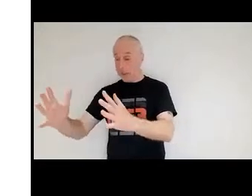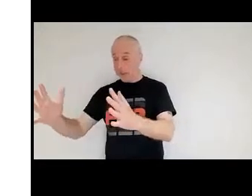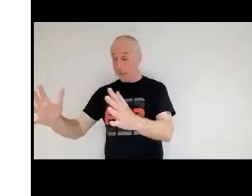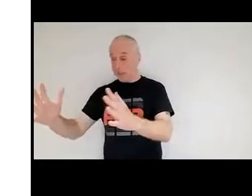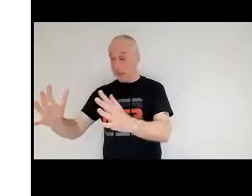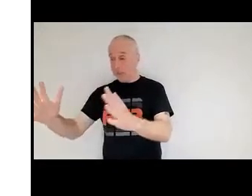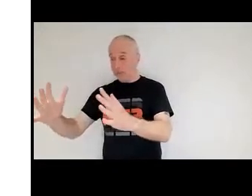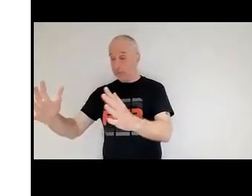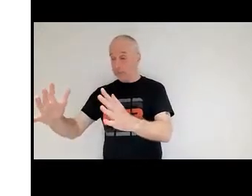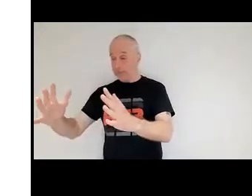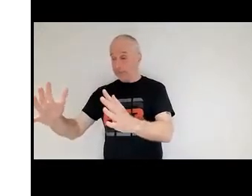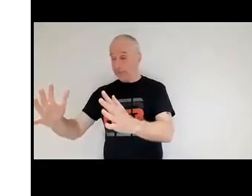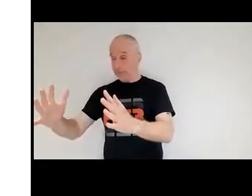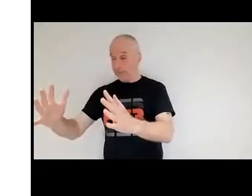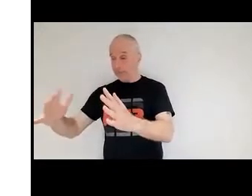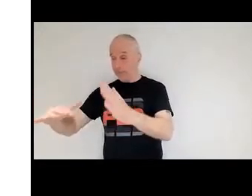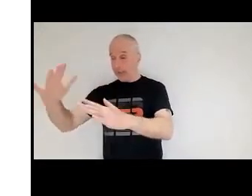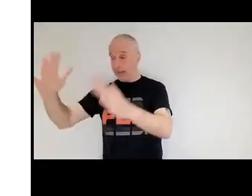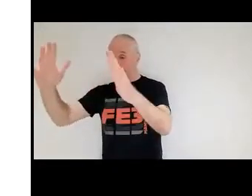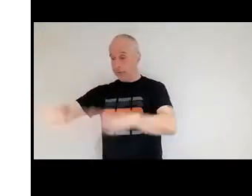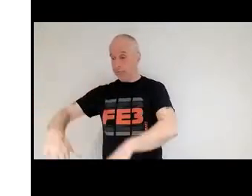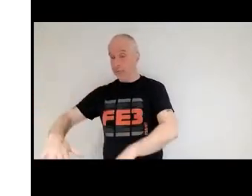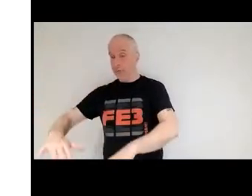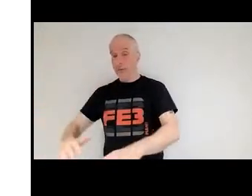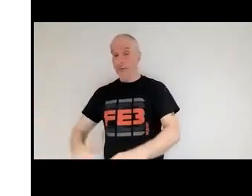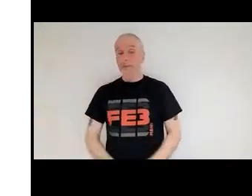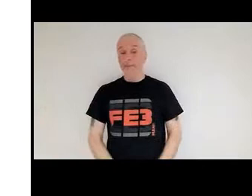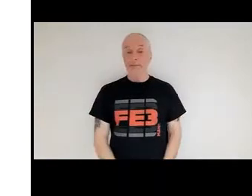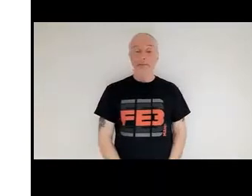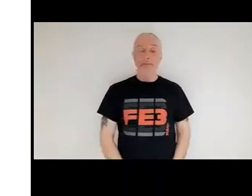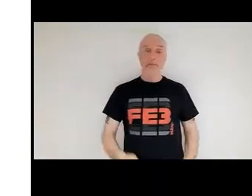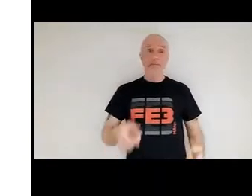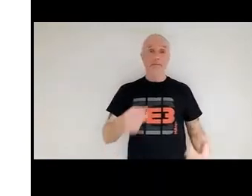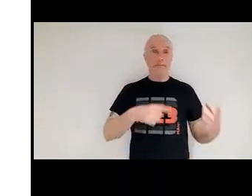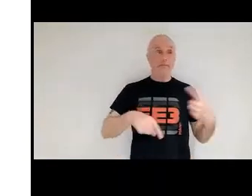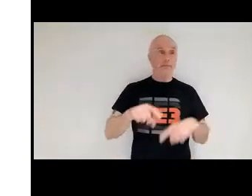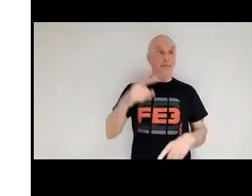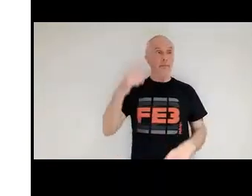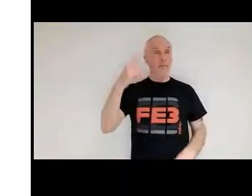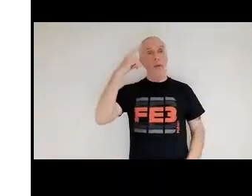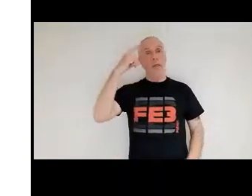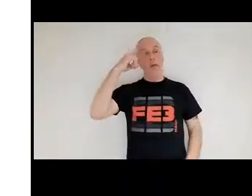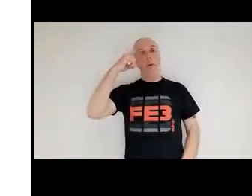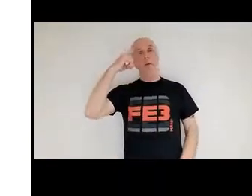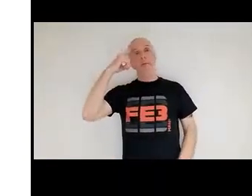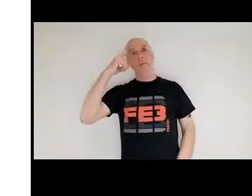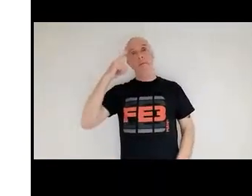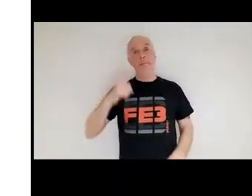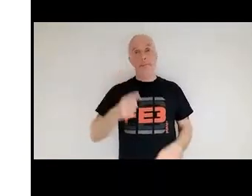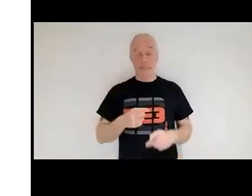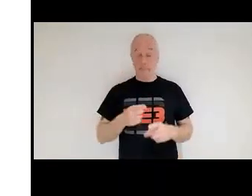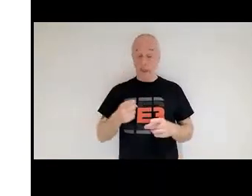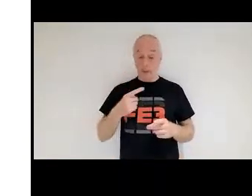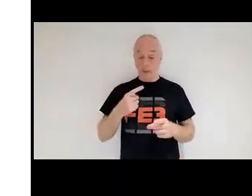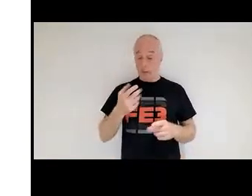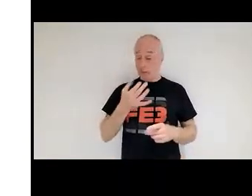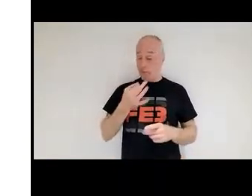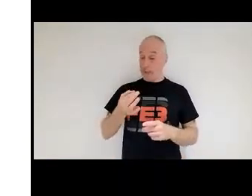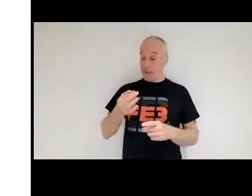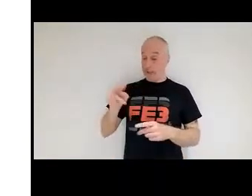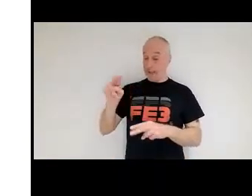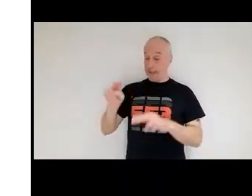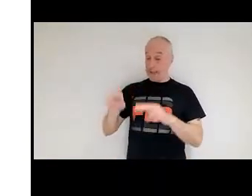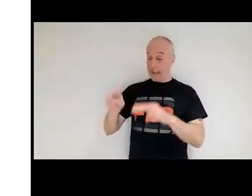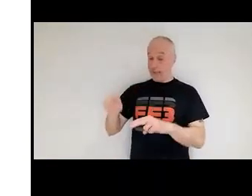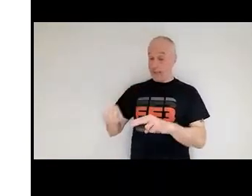collapse. We took the more conservative assessment and said we will base our risk assessment on the